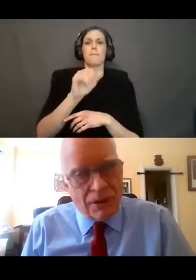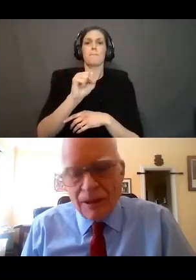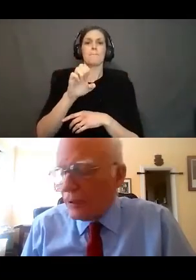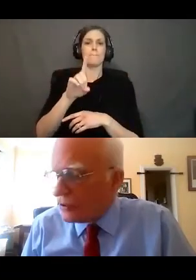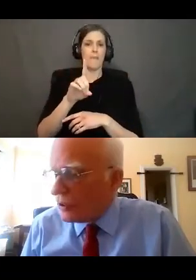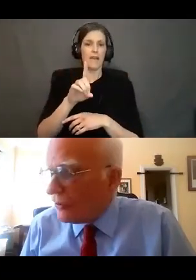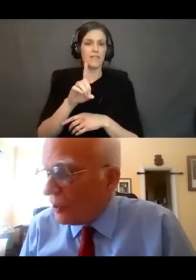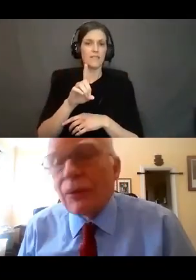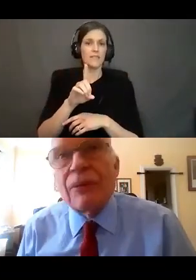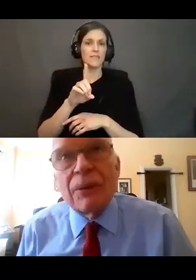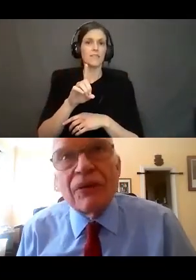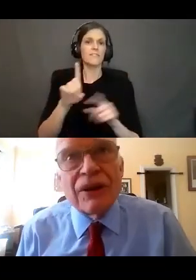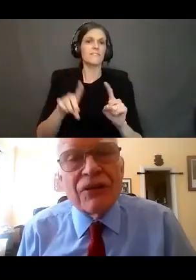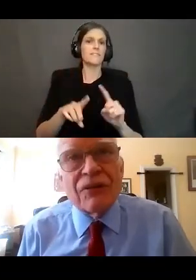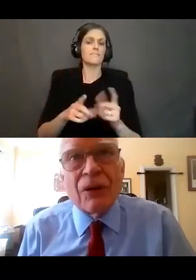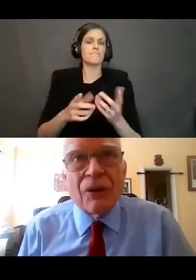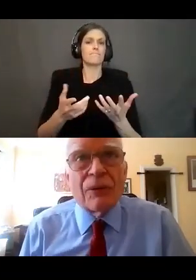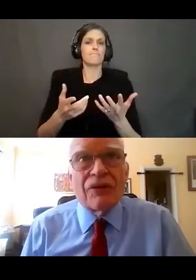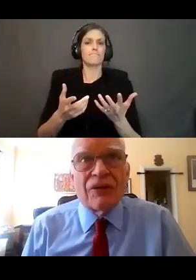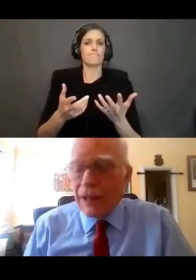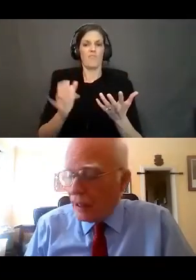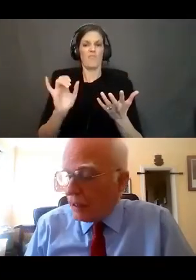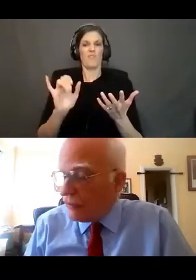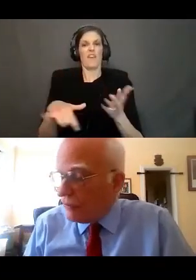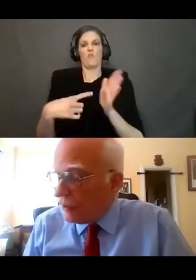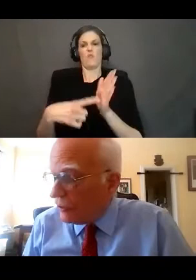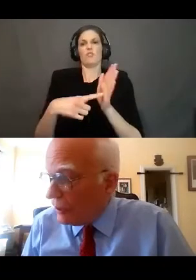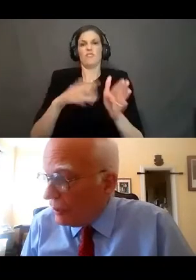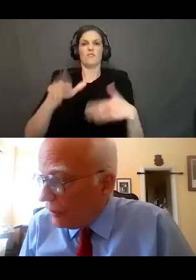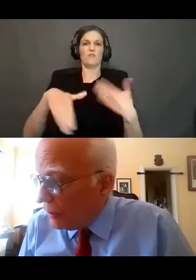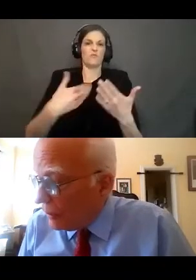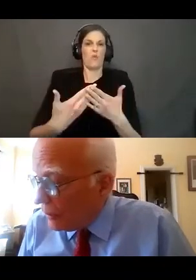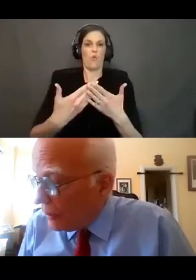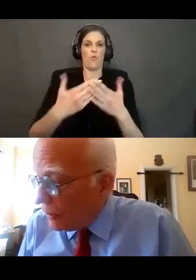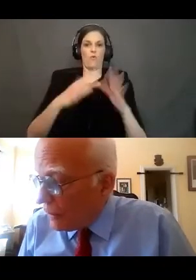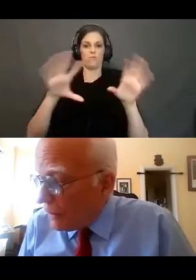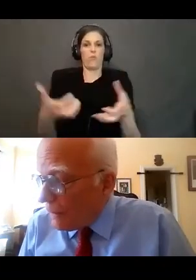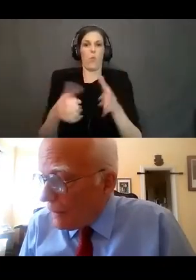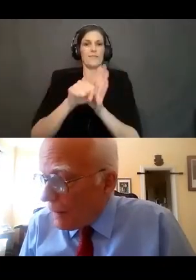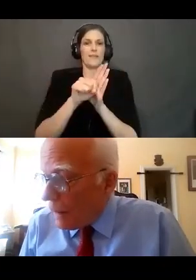in the population our sample represents, for all the reasons my colleagues have mentioned.